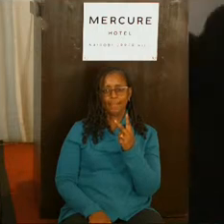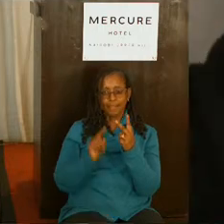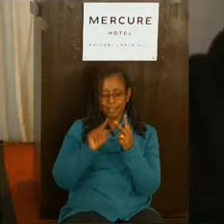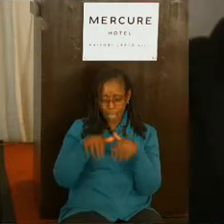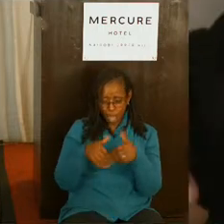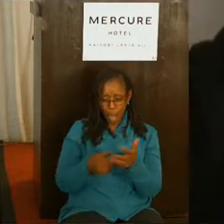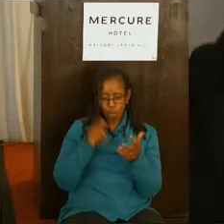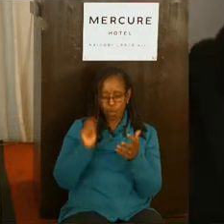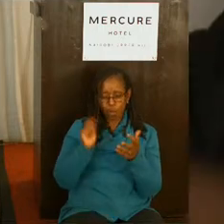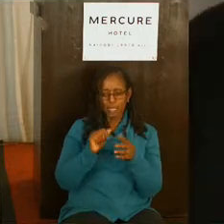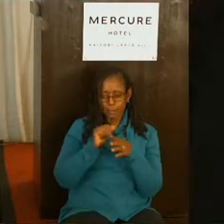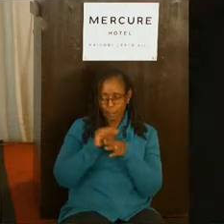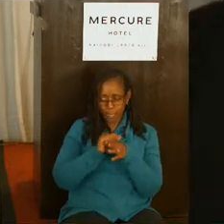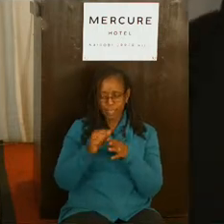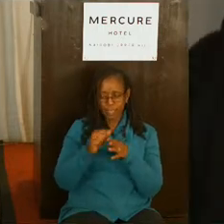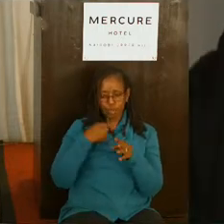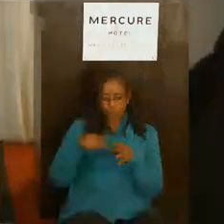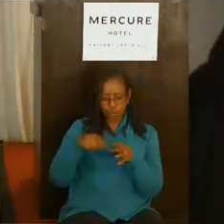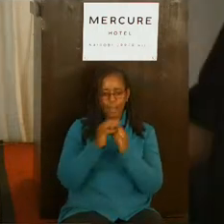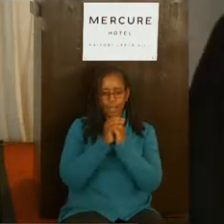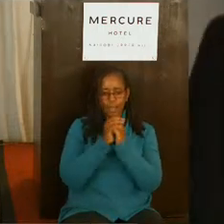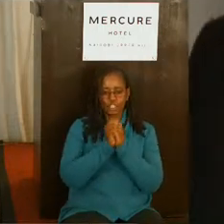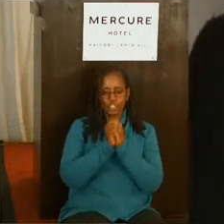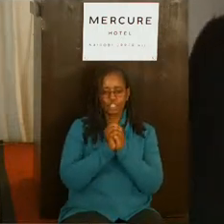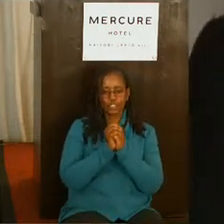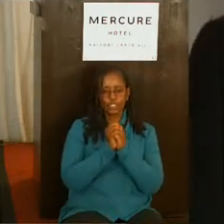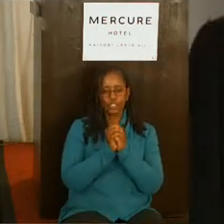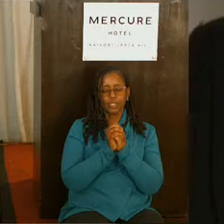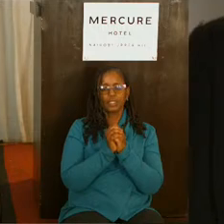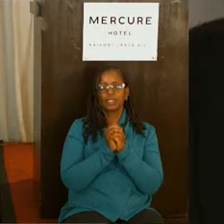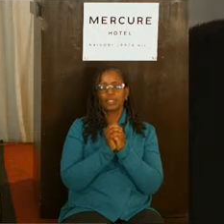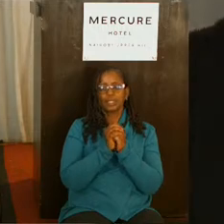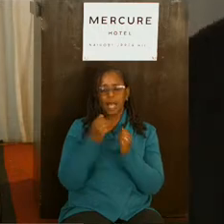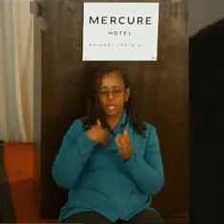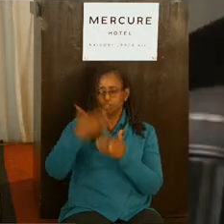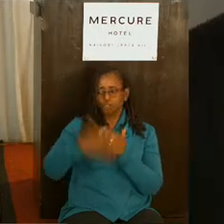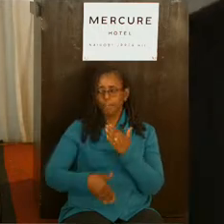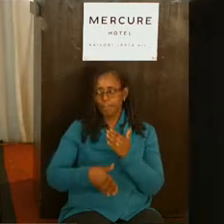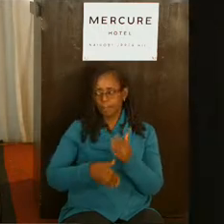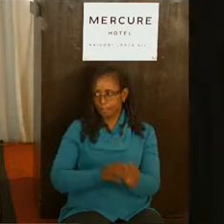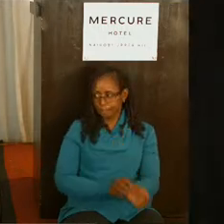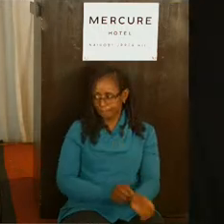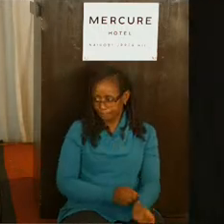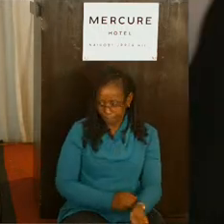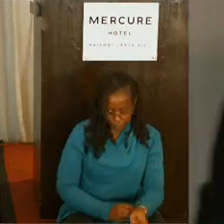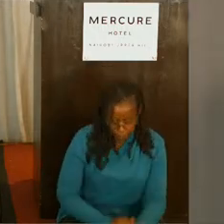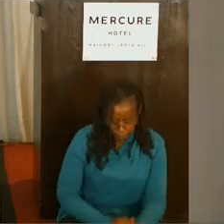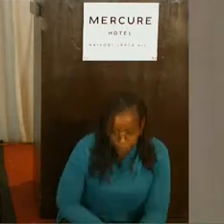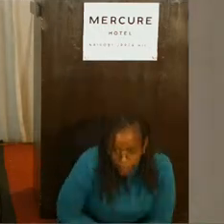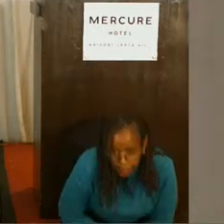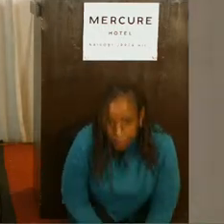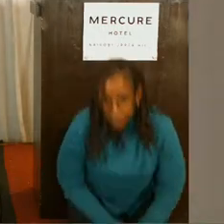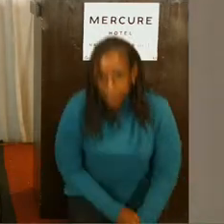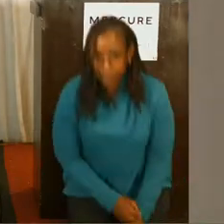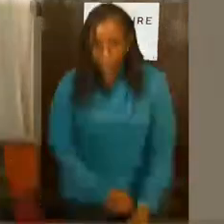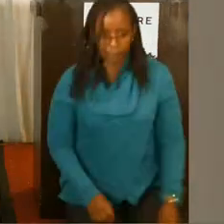of how you must practice your religion and I beg to stop there thank you very much